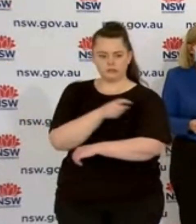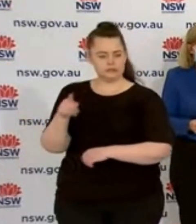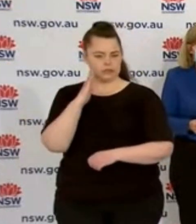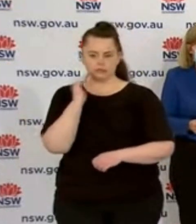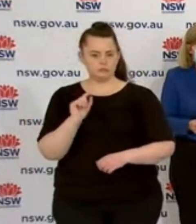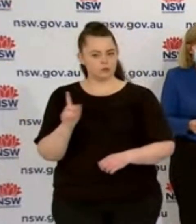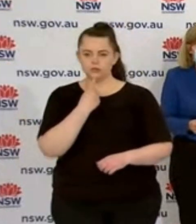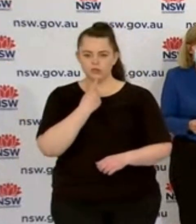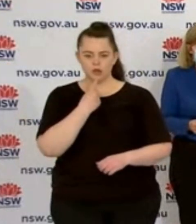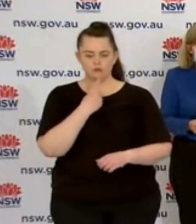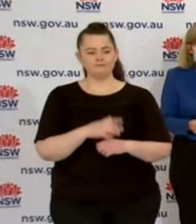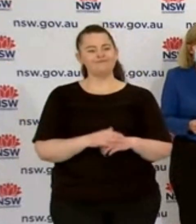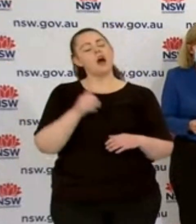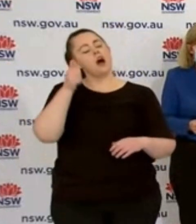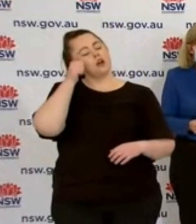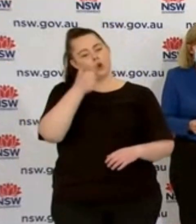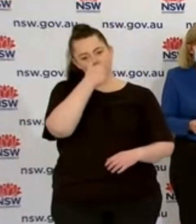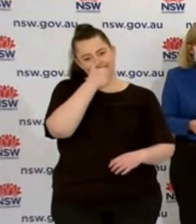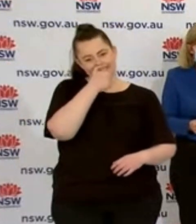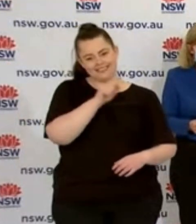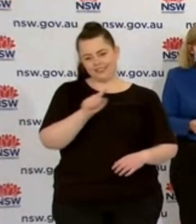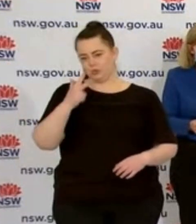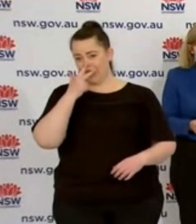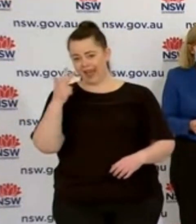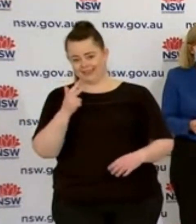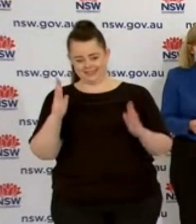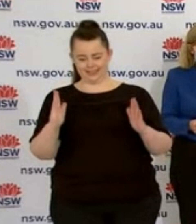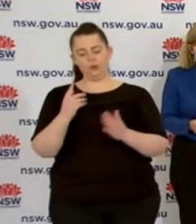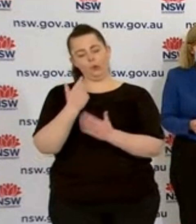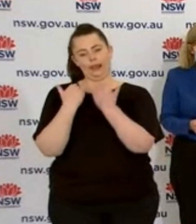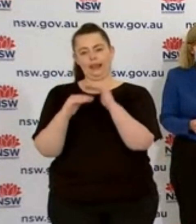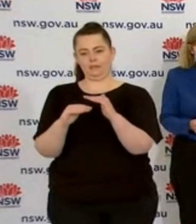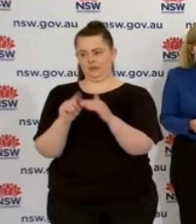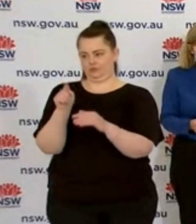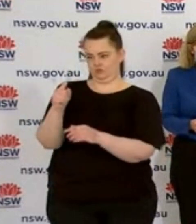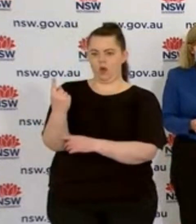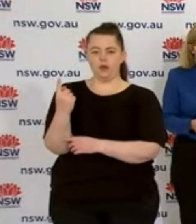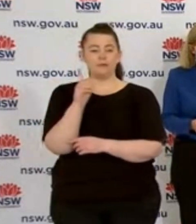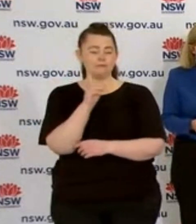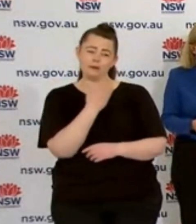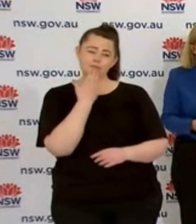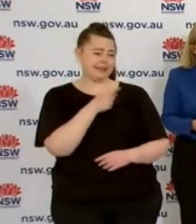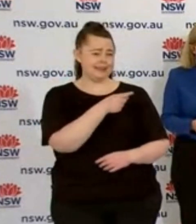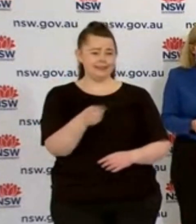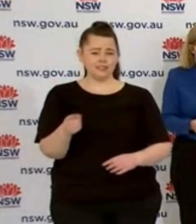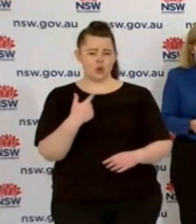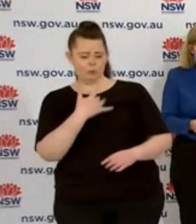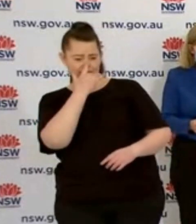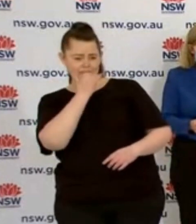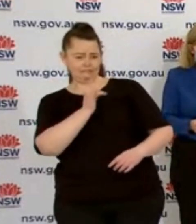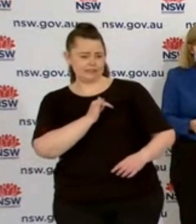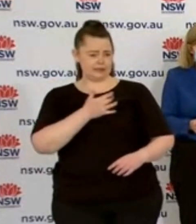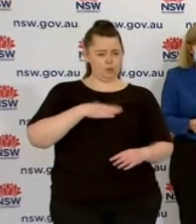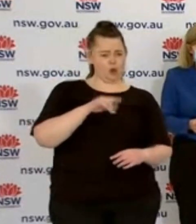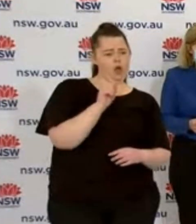16 to 18-year-olds, can only take one type of vaccine. But don't be fussy. Get your hands on whatever vaccine you can and please get vaccinated. The quicker we hit those